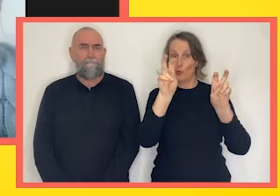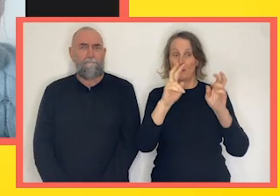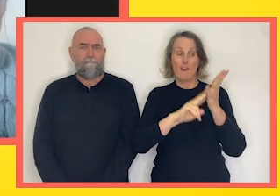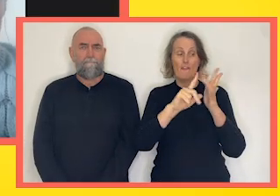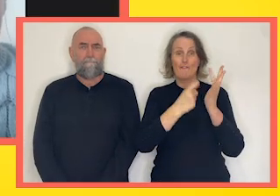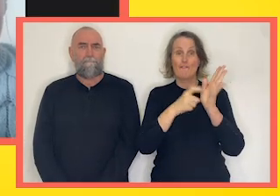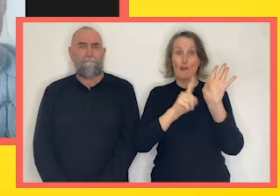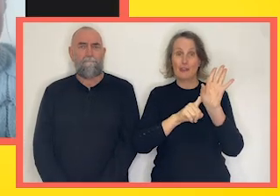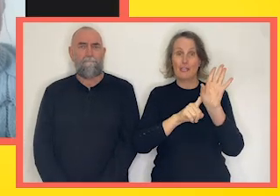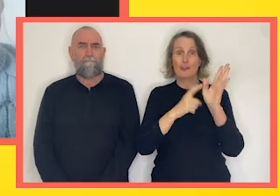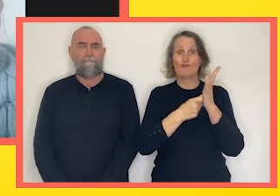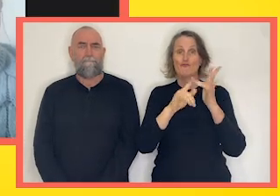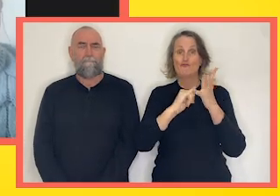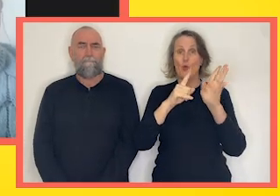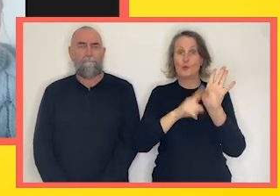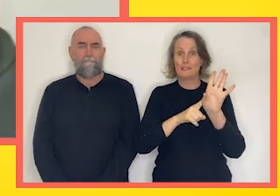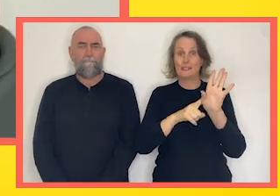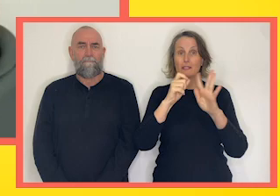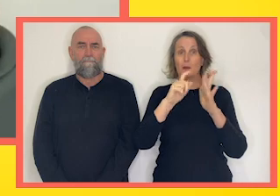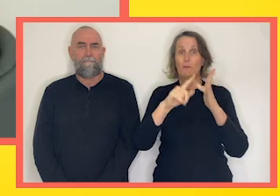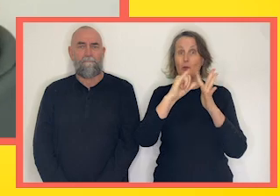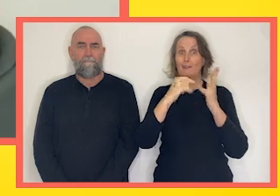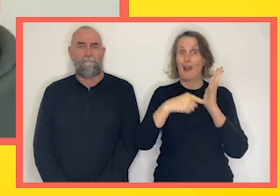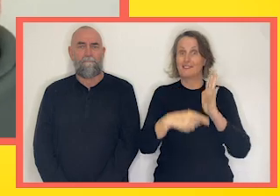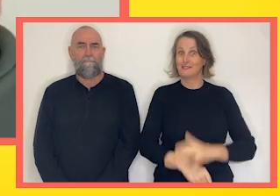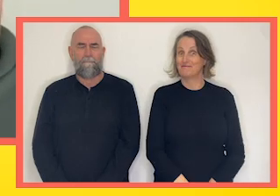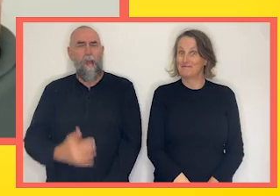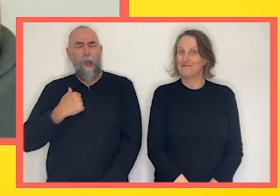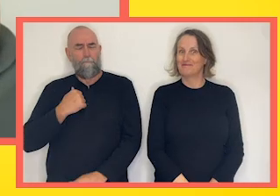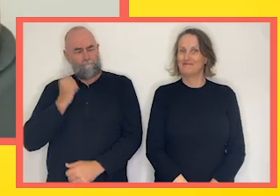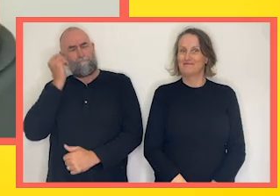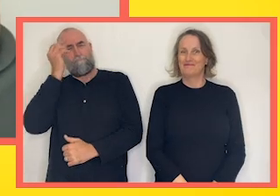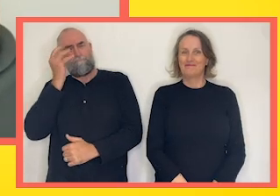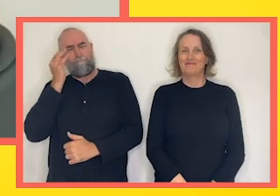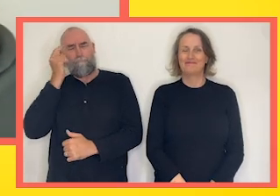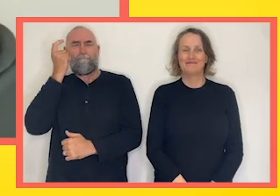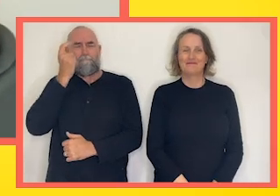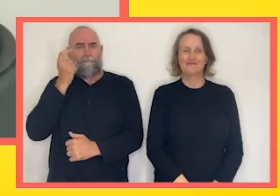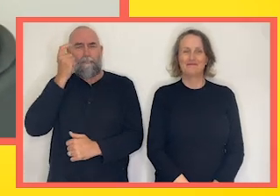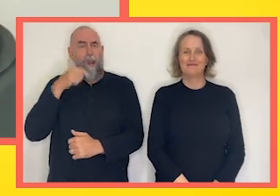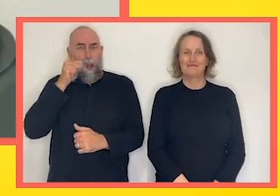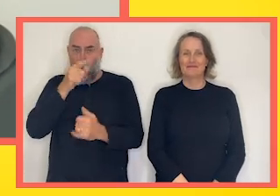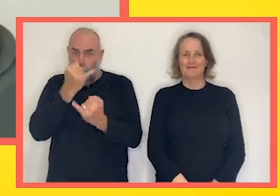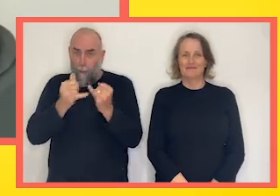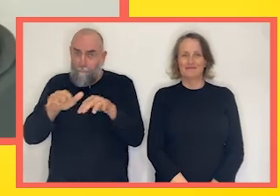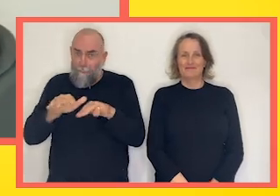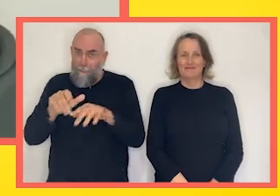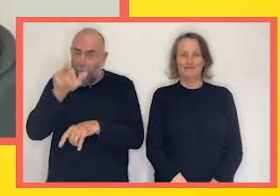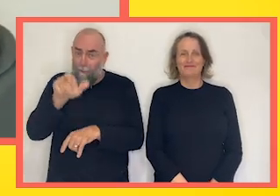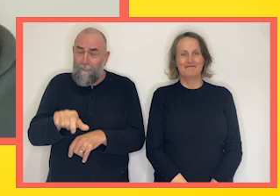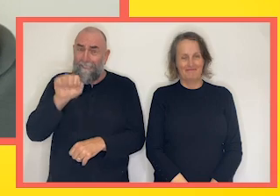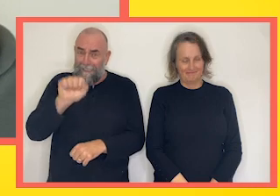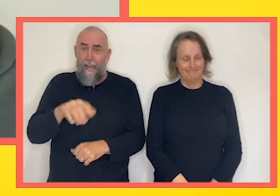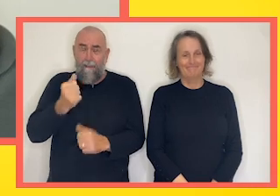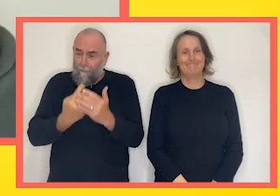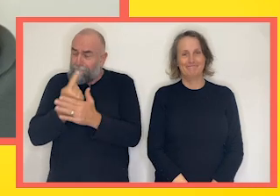Very Rosy Podcast. I was just wondering because you're a pretty busy person, there's